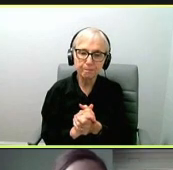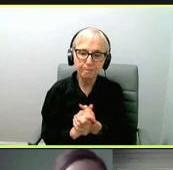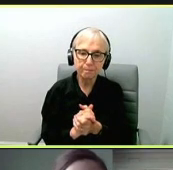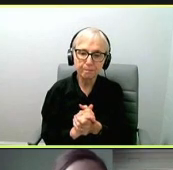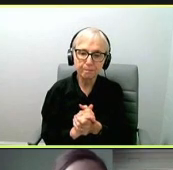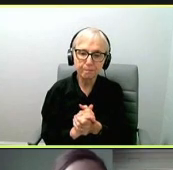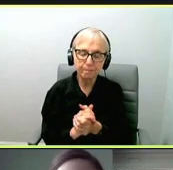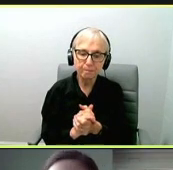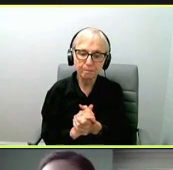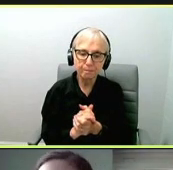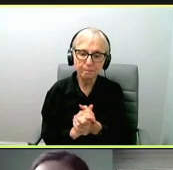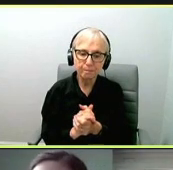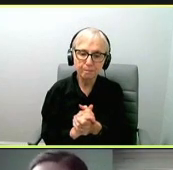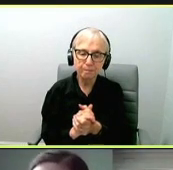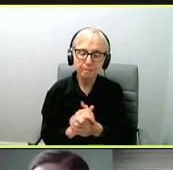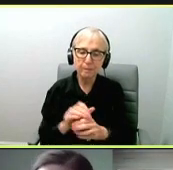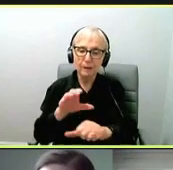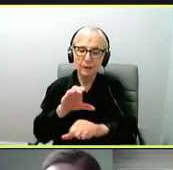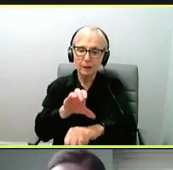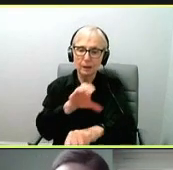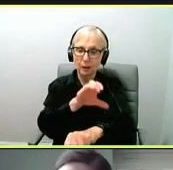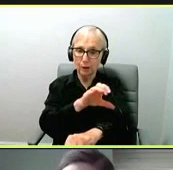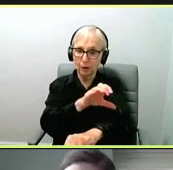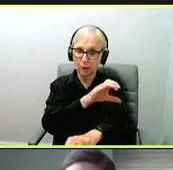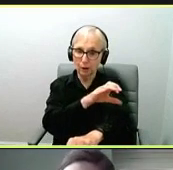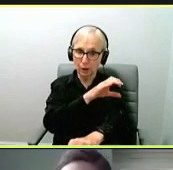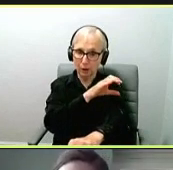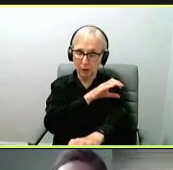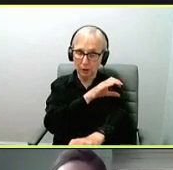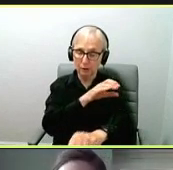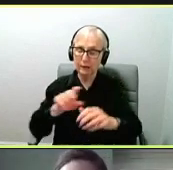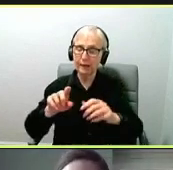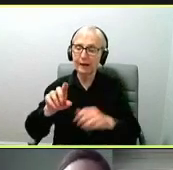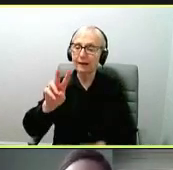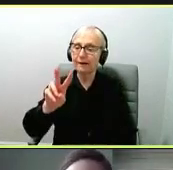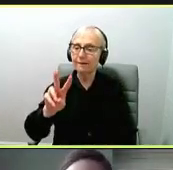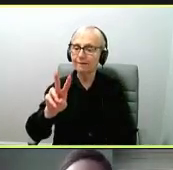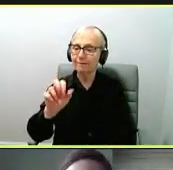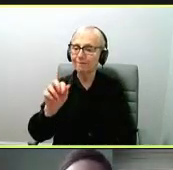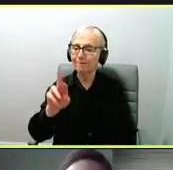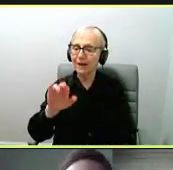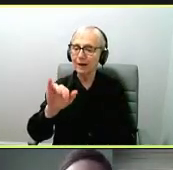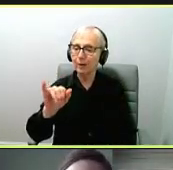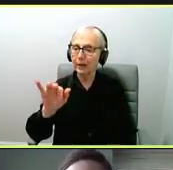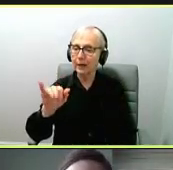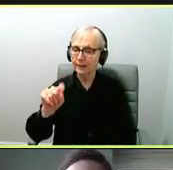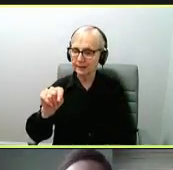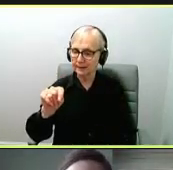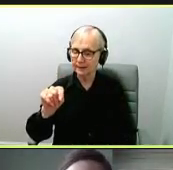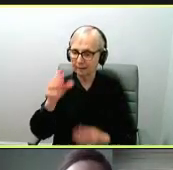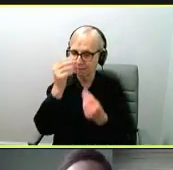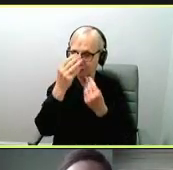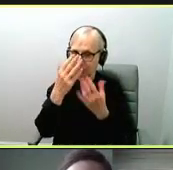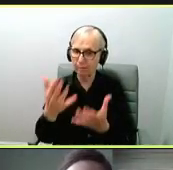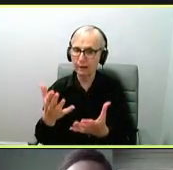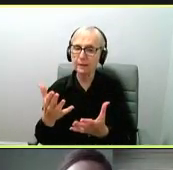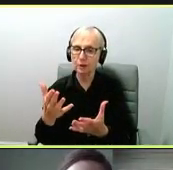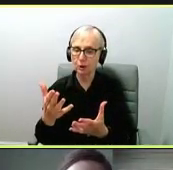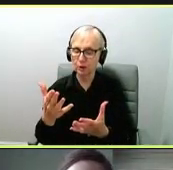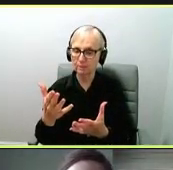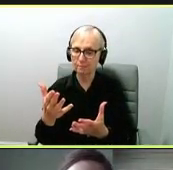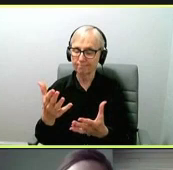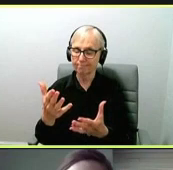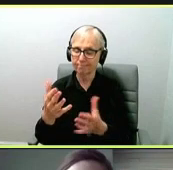please. Moving on to our Colorado variant information, the State Public Health Laboratory continues to sequence a sample of specimens from across the